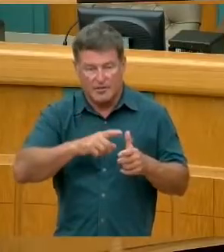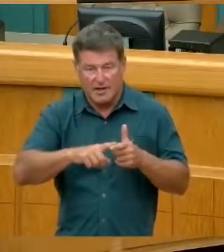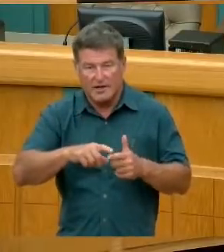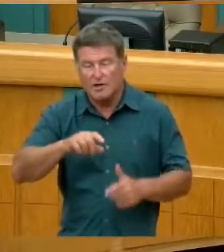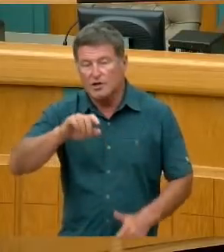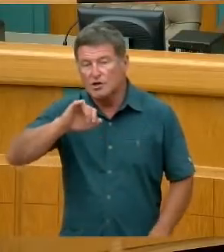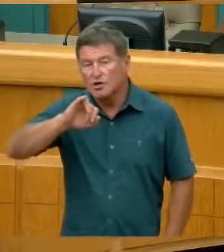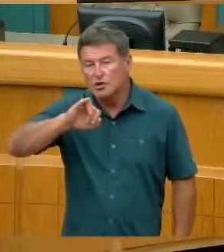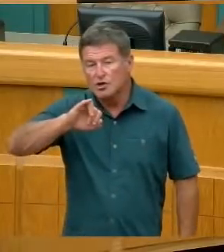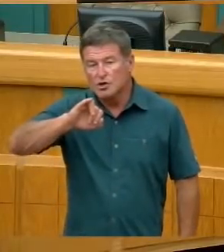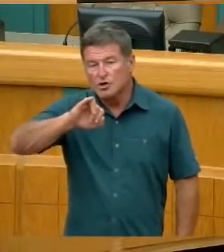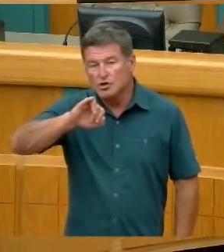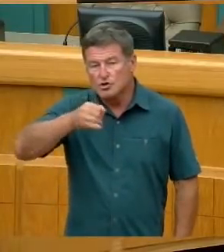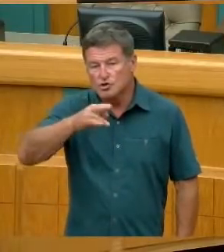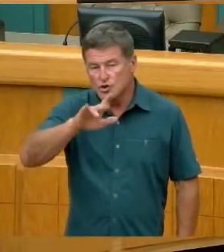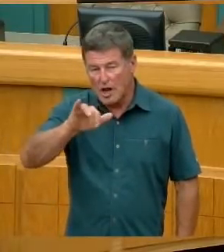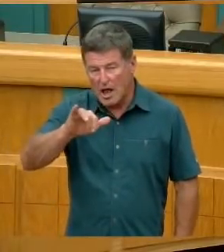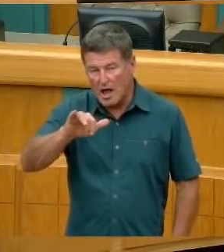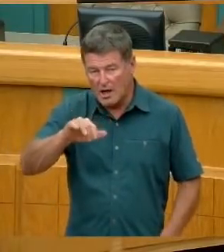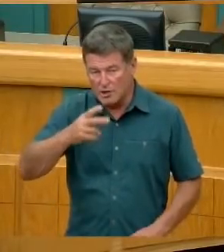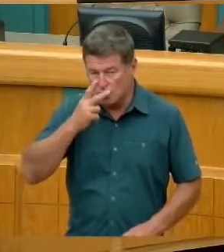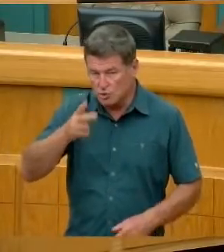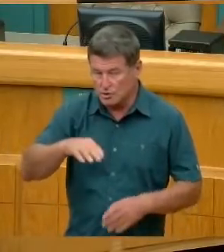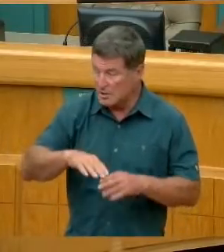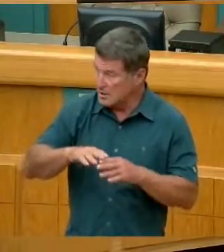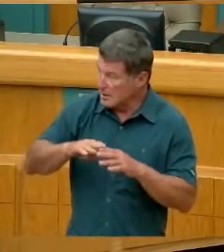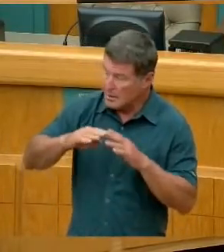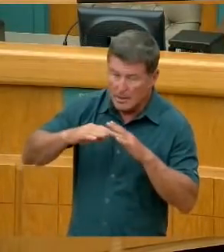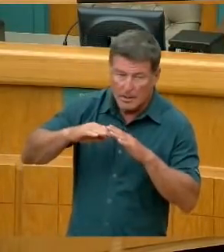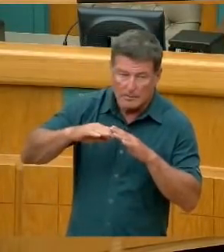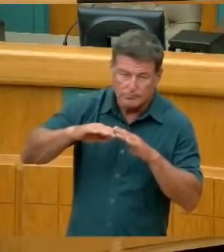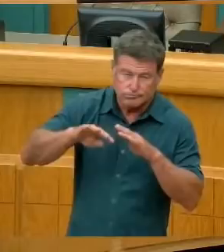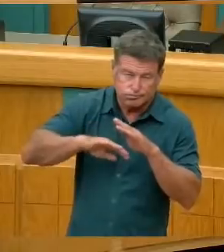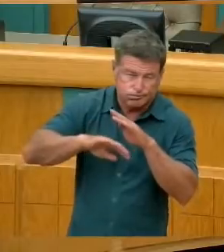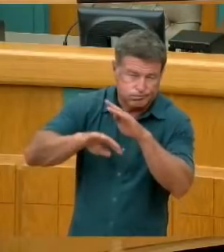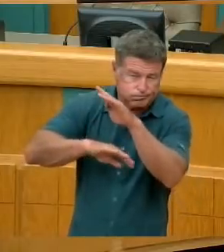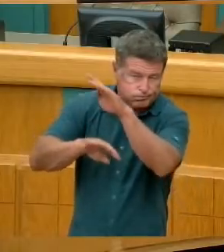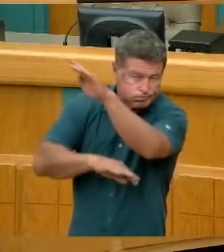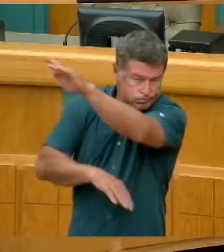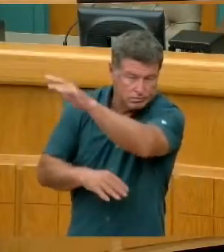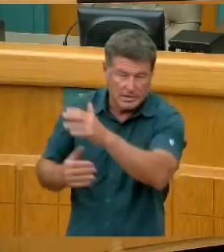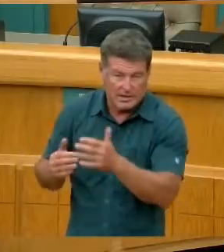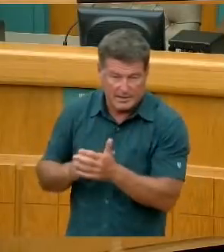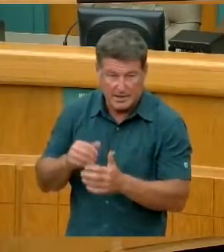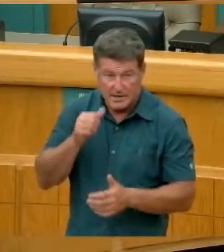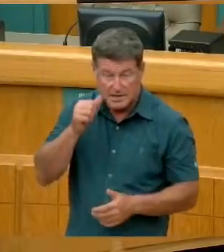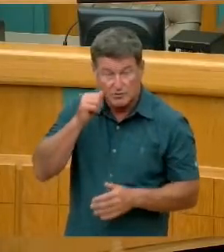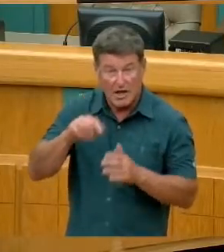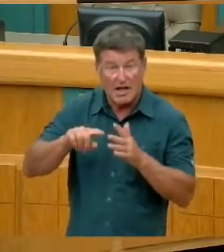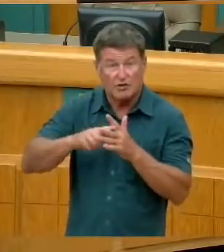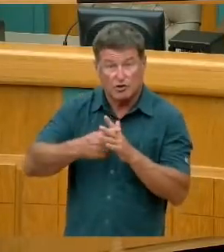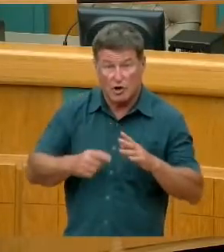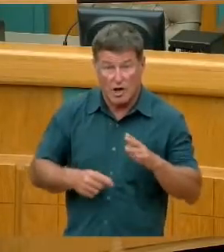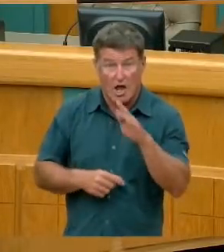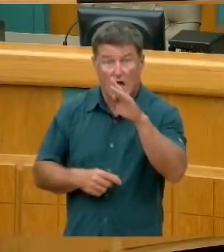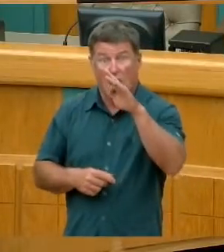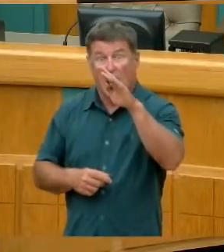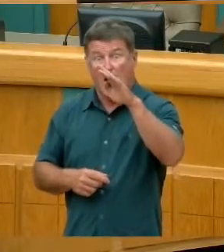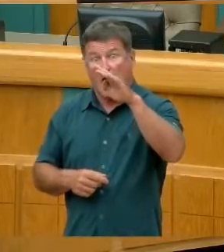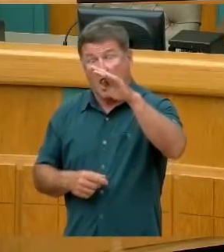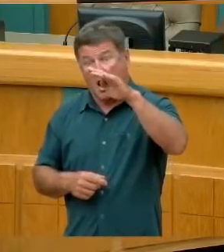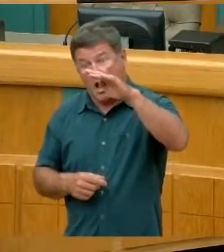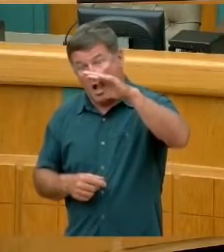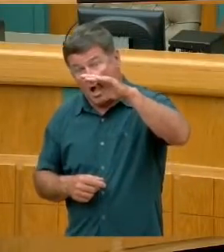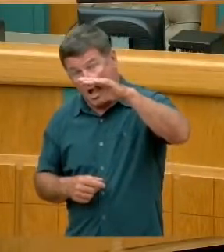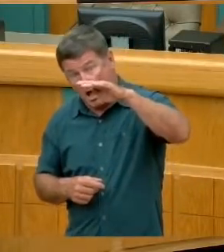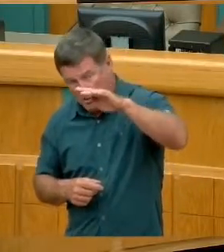in July. And today's 605 number, you can see our trend line is back up again. Yesterday it began to downturn,